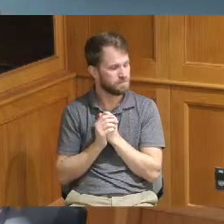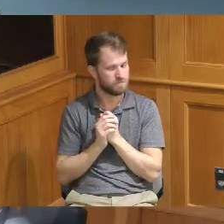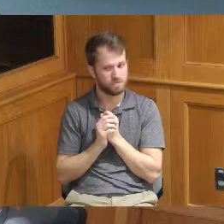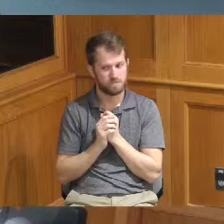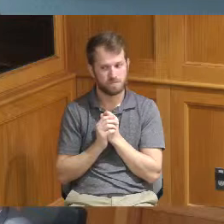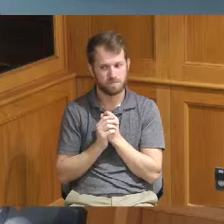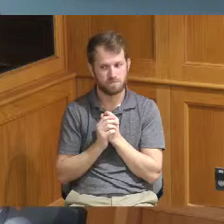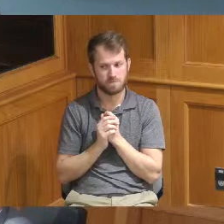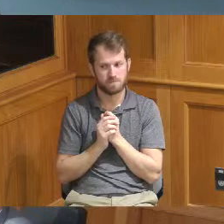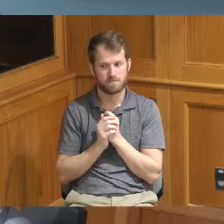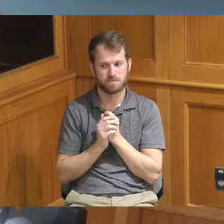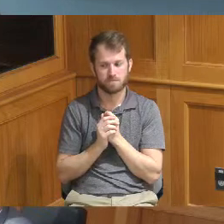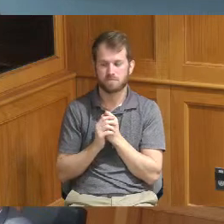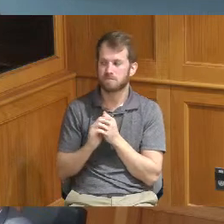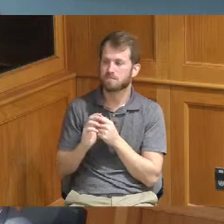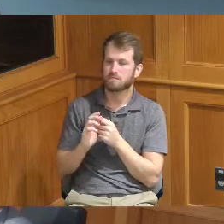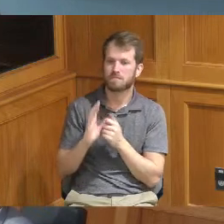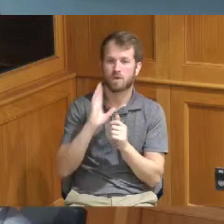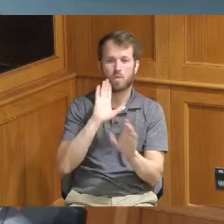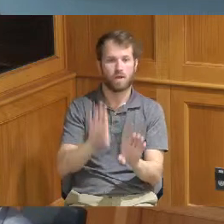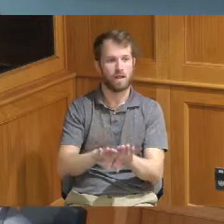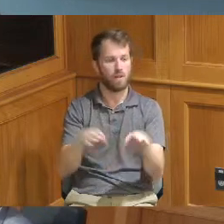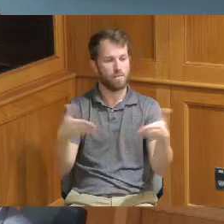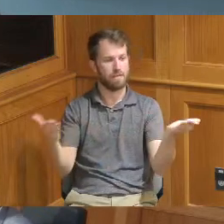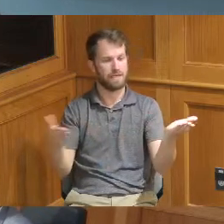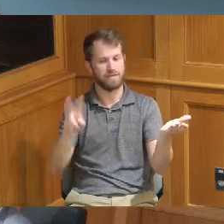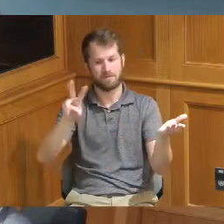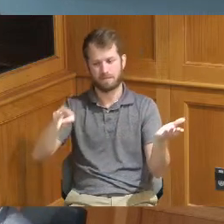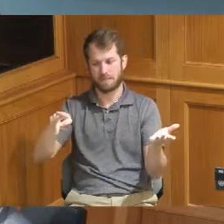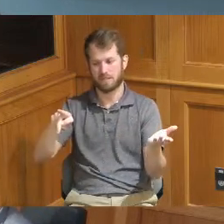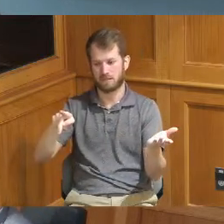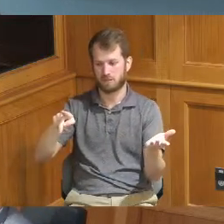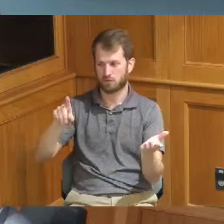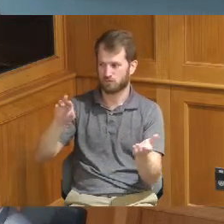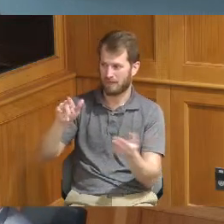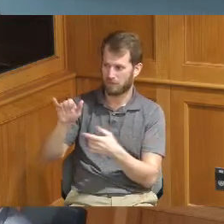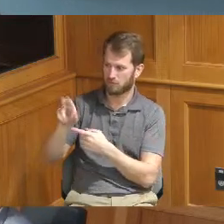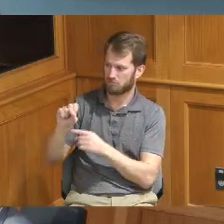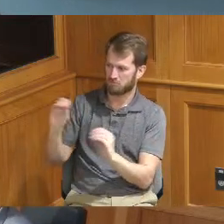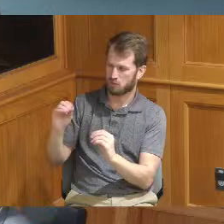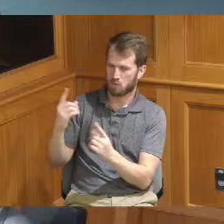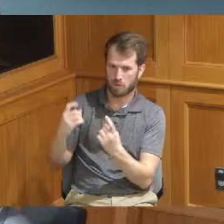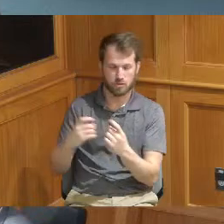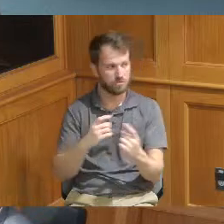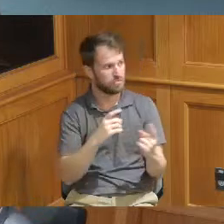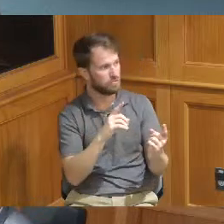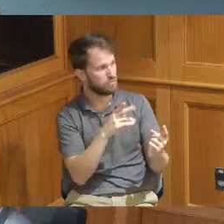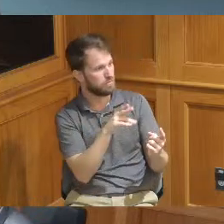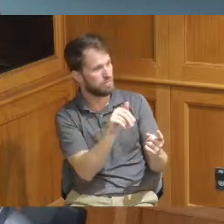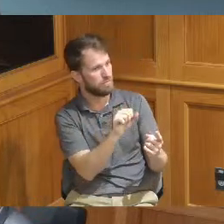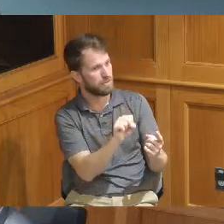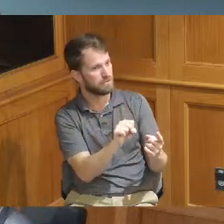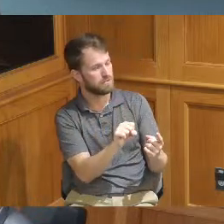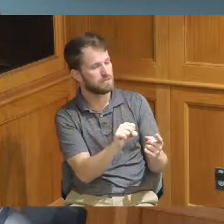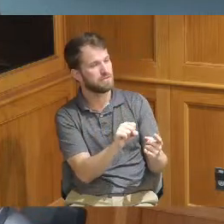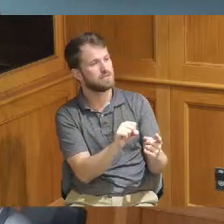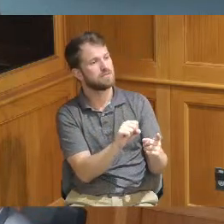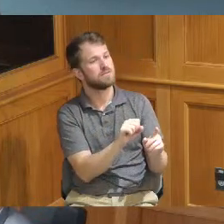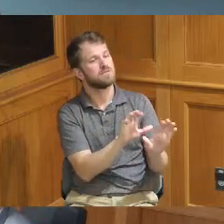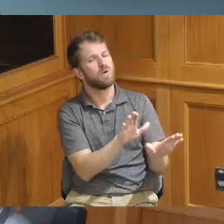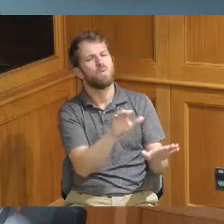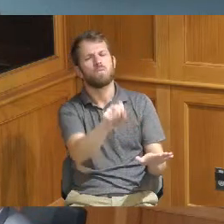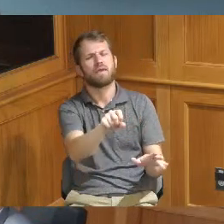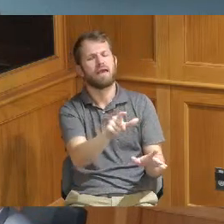Okay, I will open it up. Vice President Dreehouse. I have no question. Commissioner Dumas. Yes, for